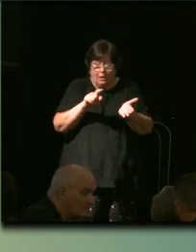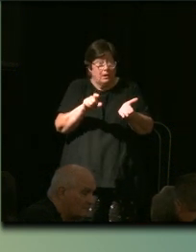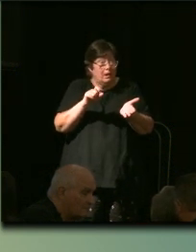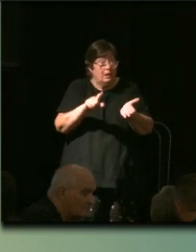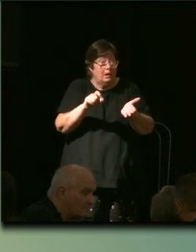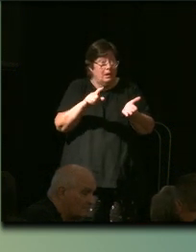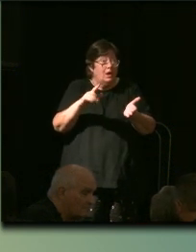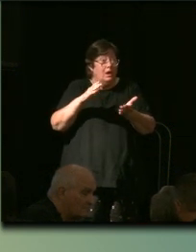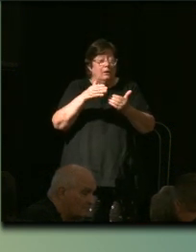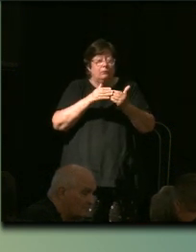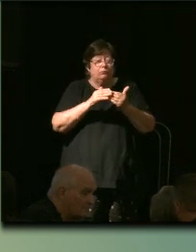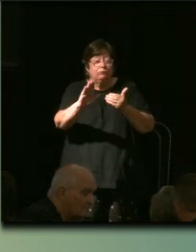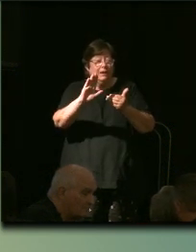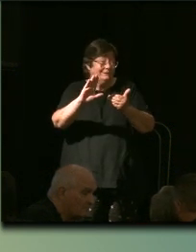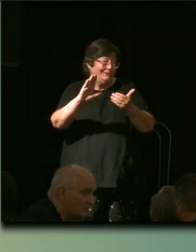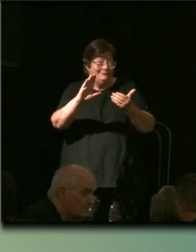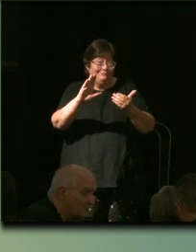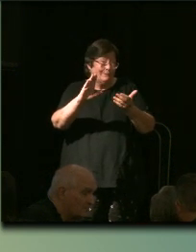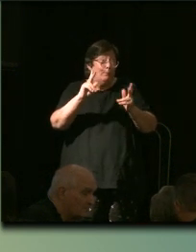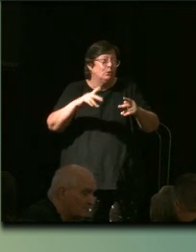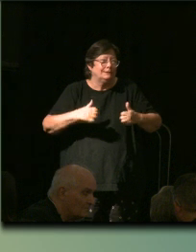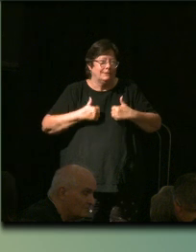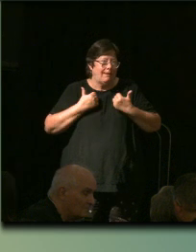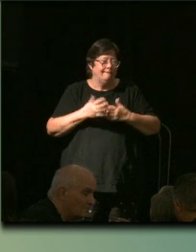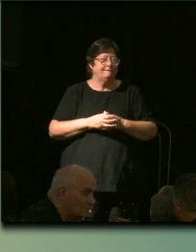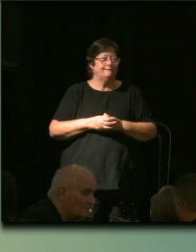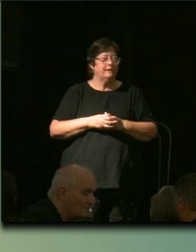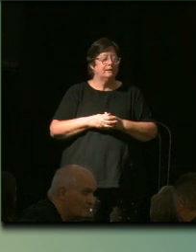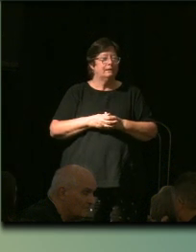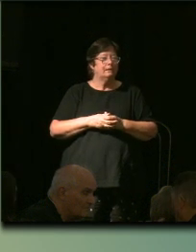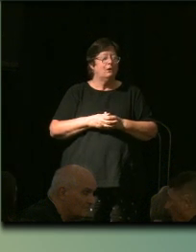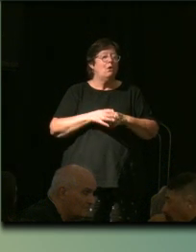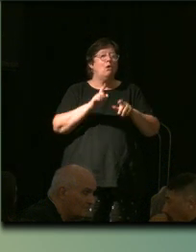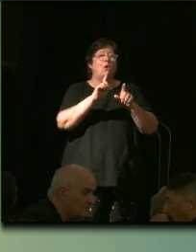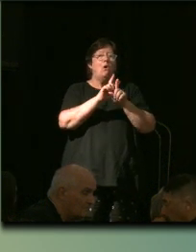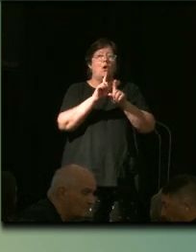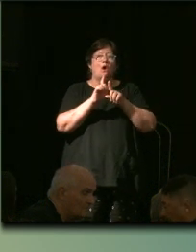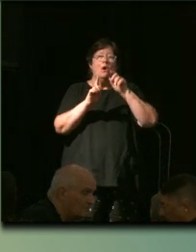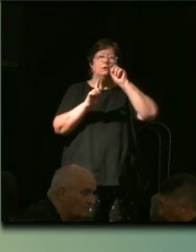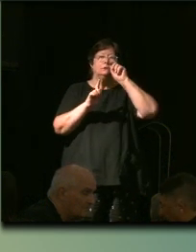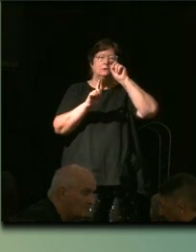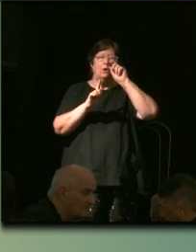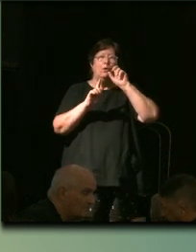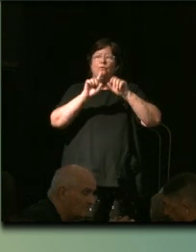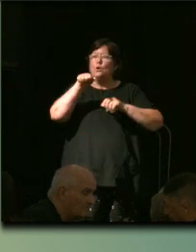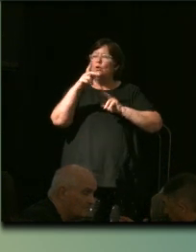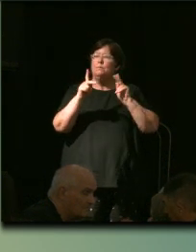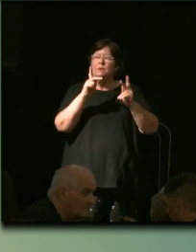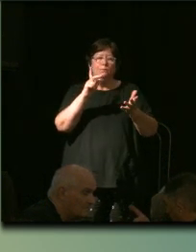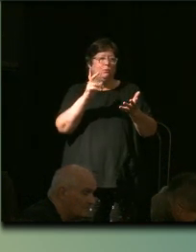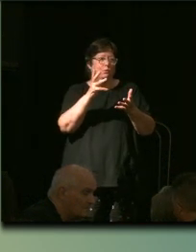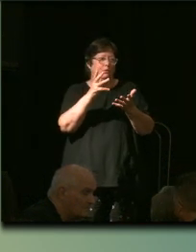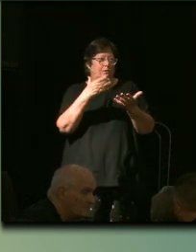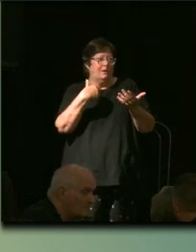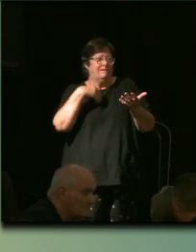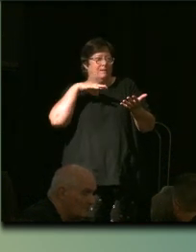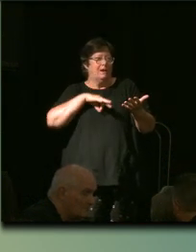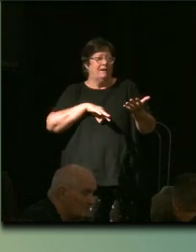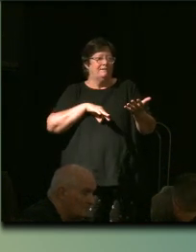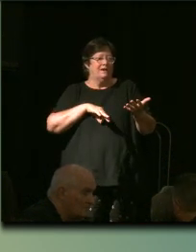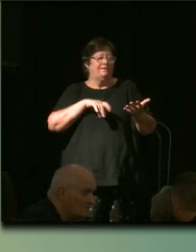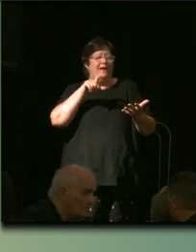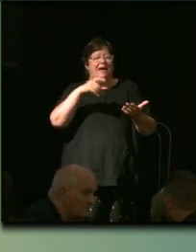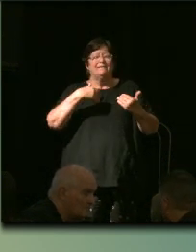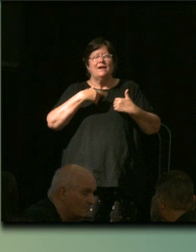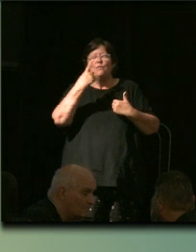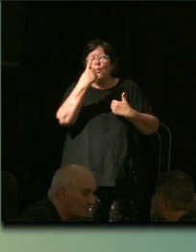life. Also, it would only benefit those individuals that have one